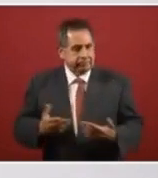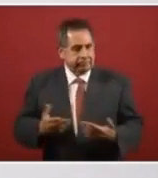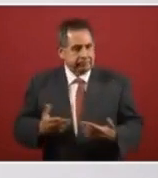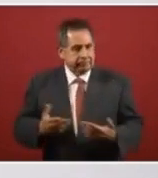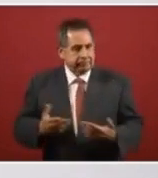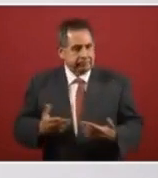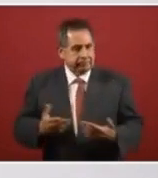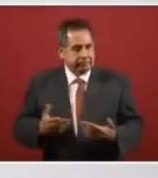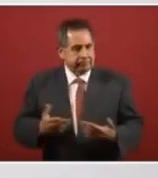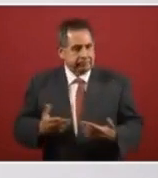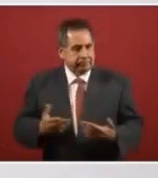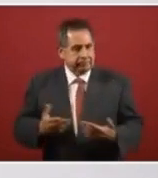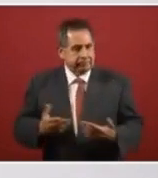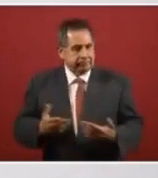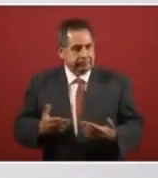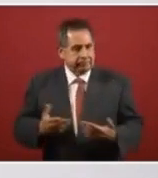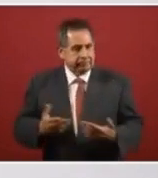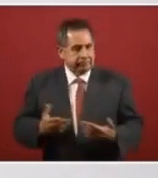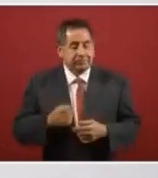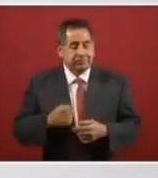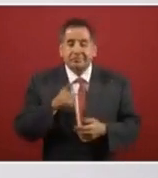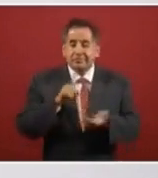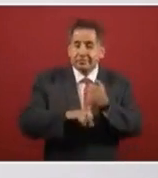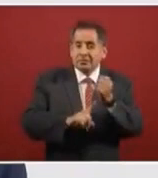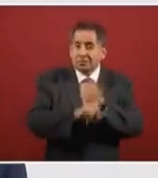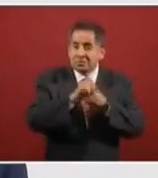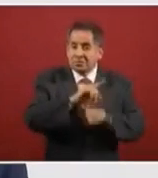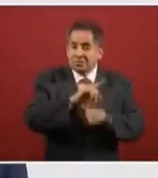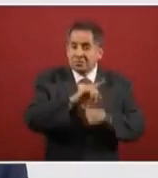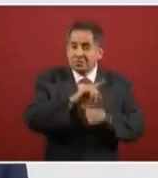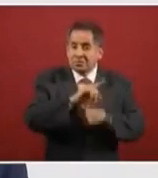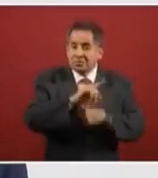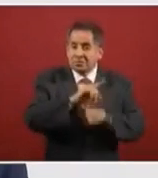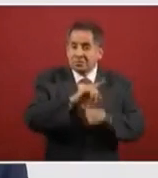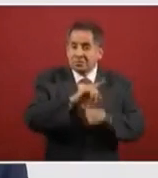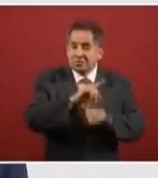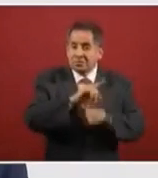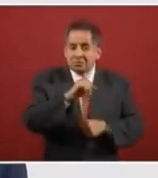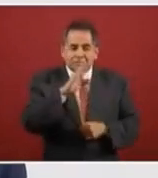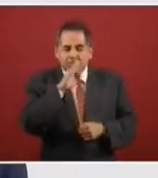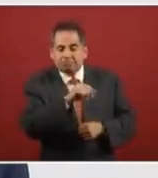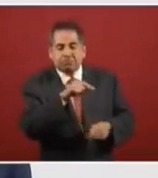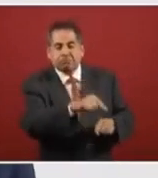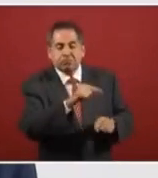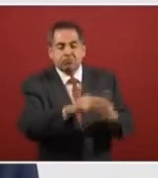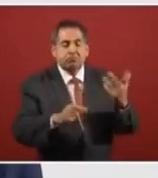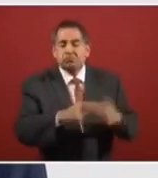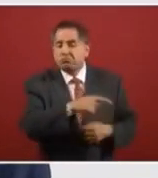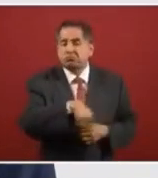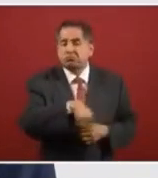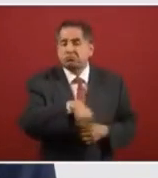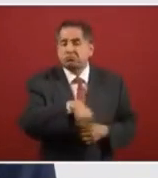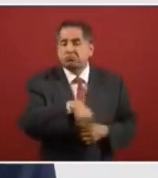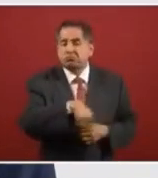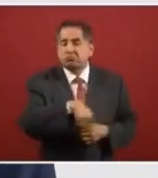its original failure consisted in